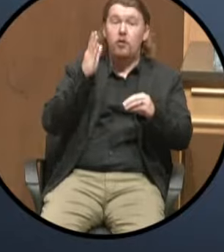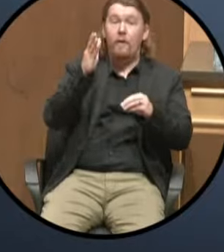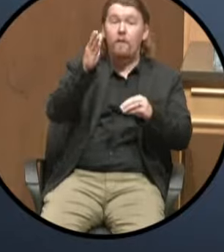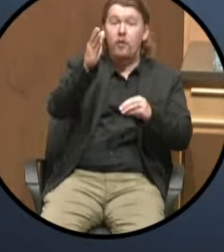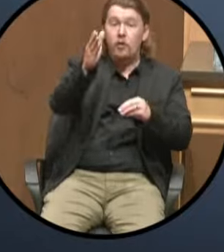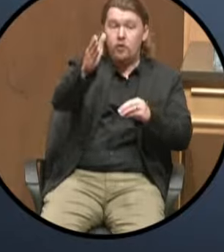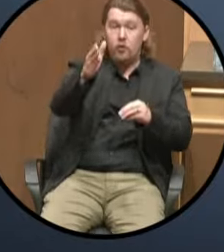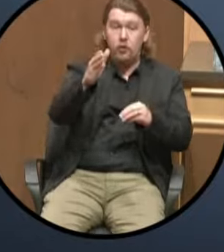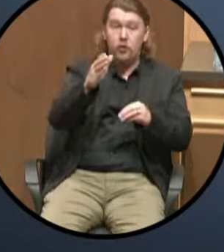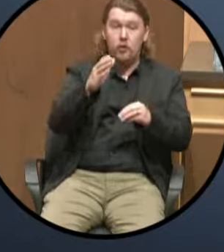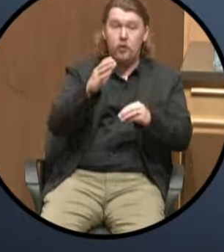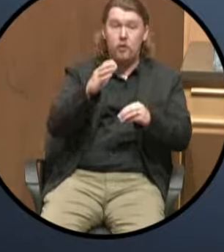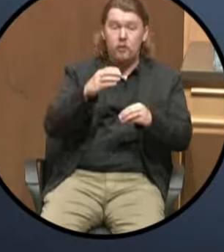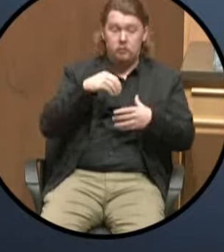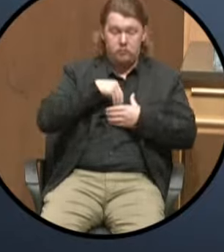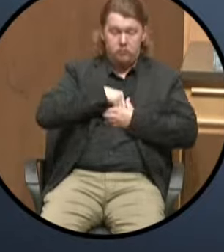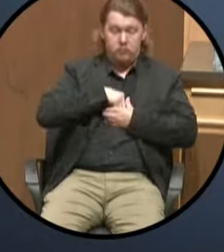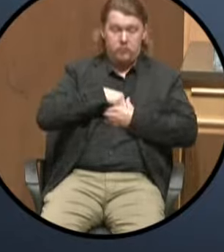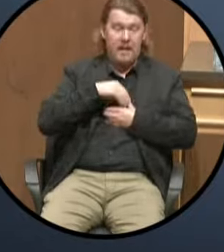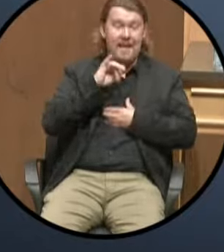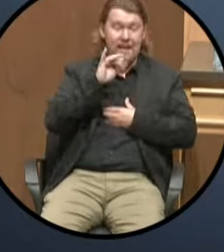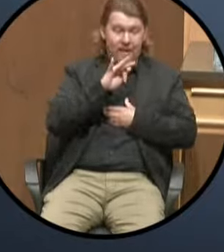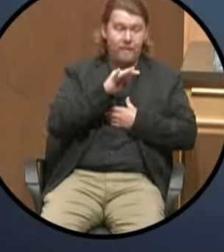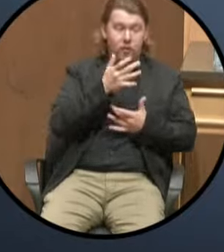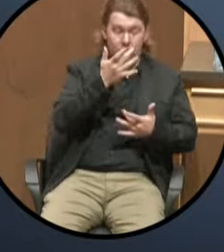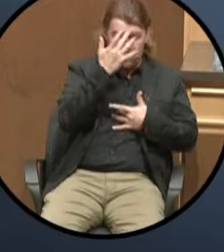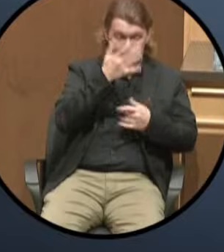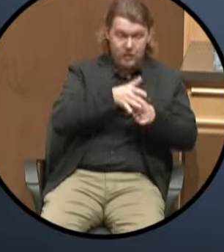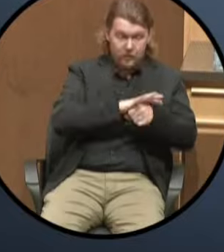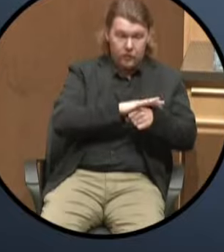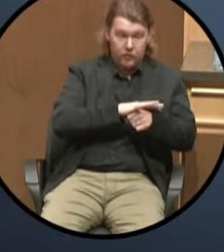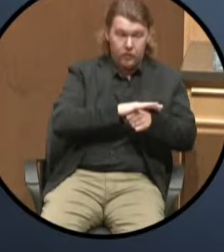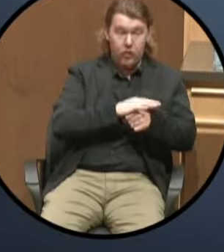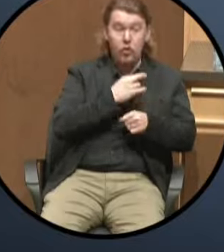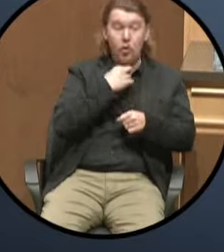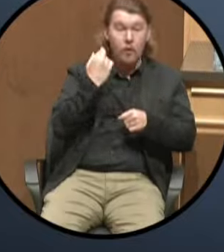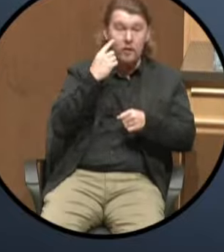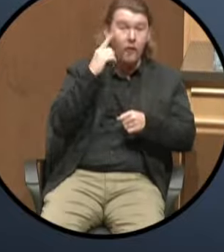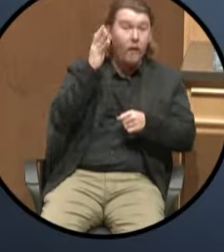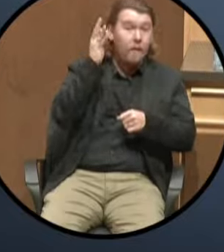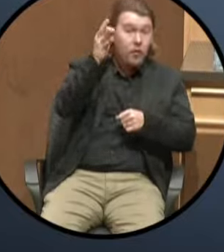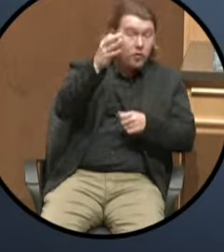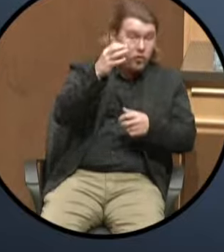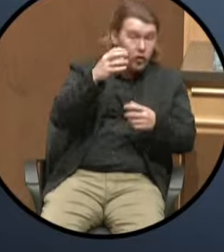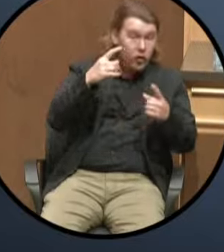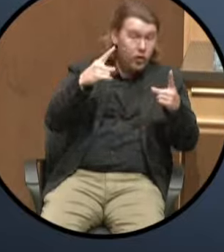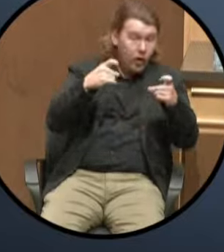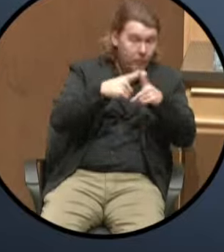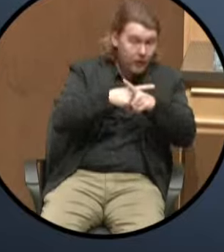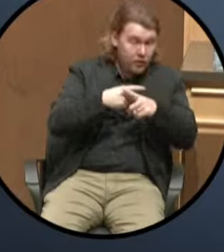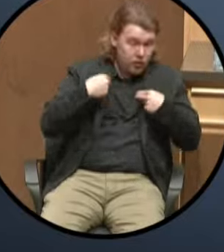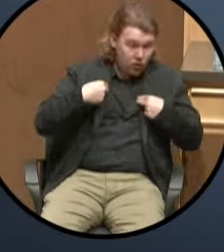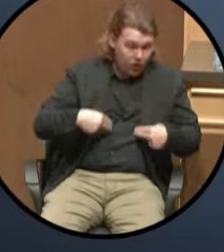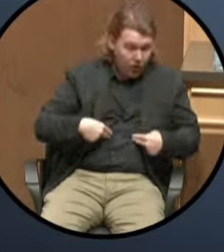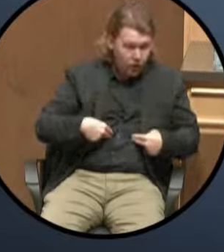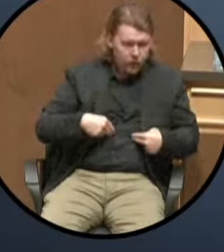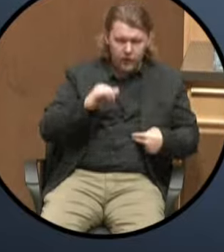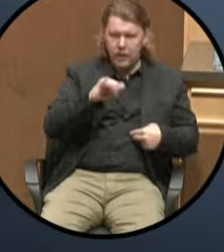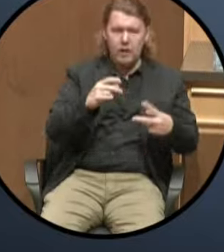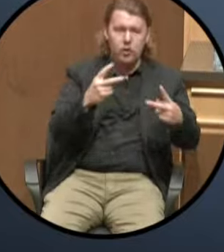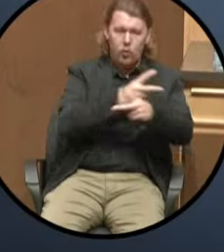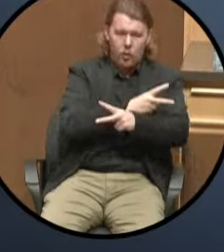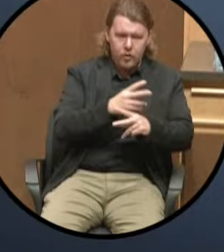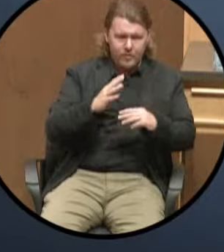getting COVID itself, which are spectacularly higher than any chance you'll have anything bad happening to you